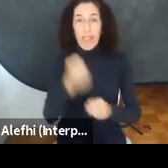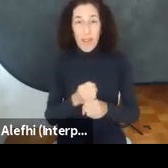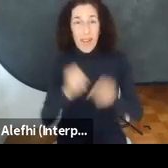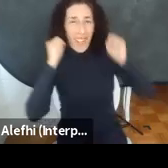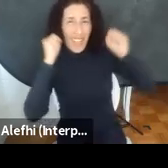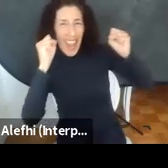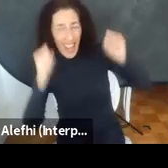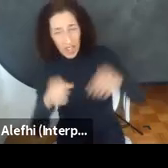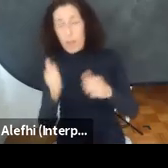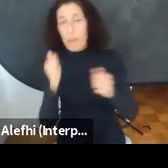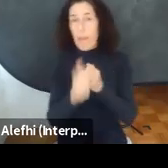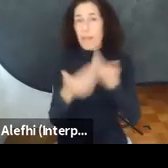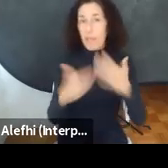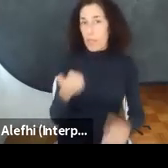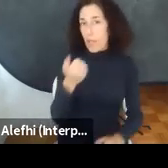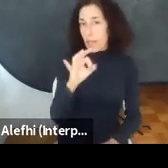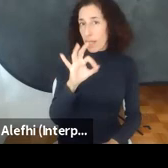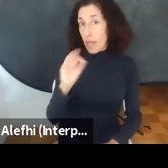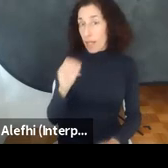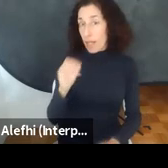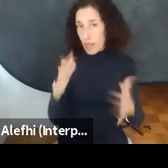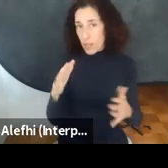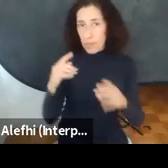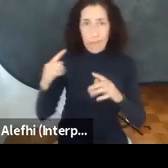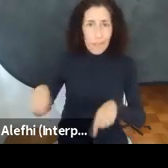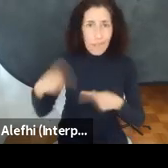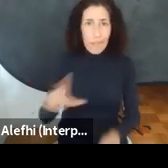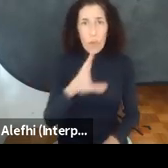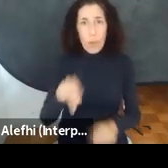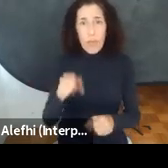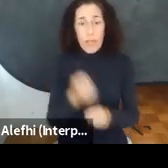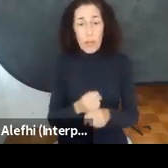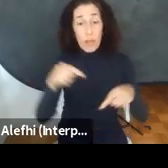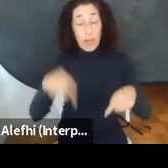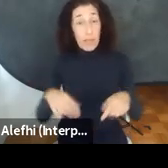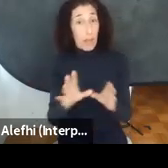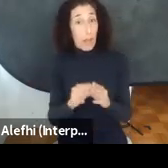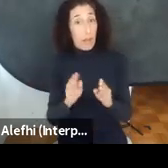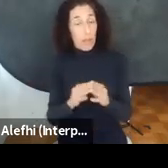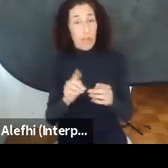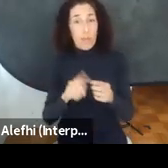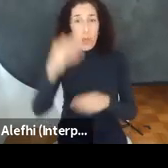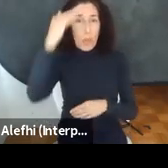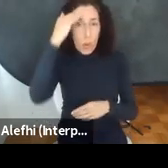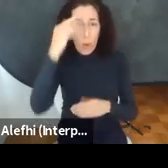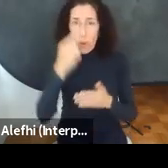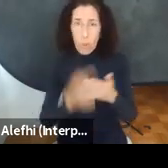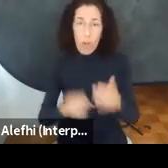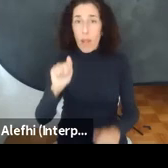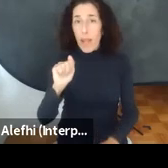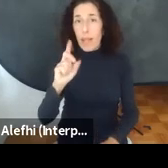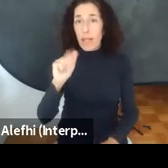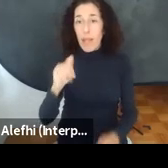But it got passed in 1990, and it has had, and this conference is about knowing what the ADA has done for people, but